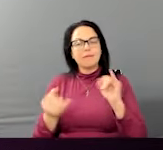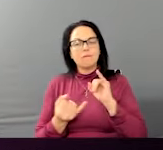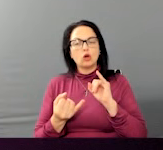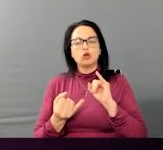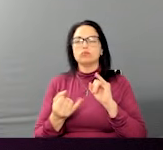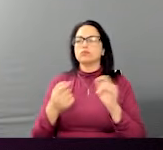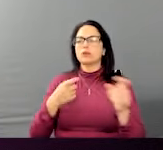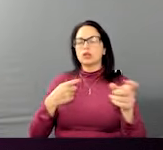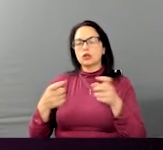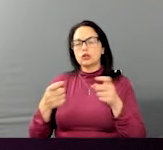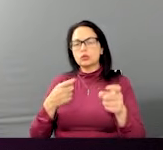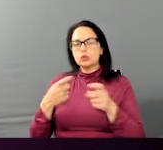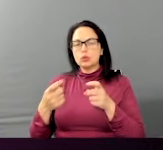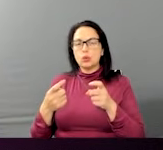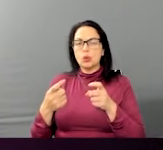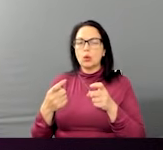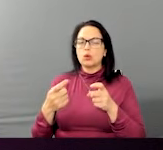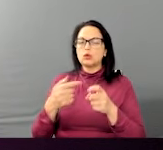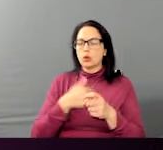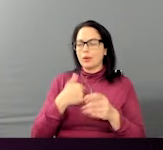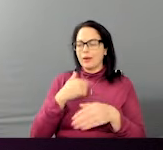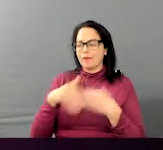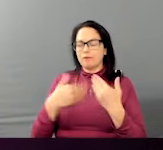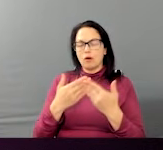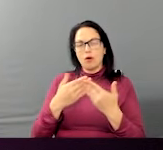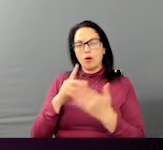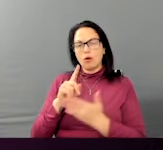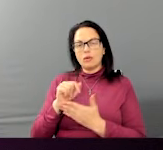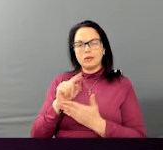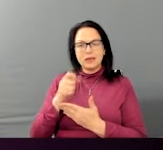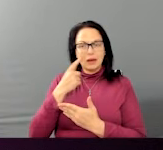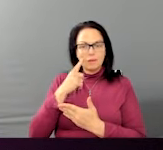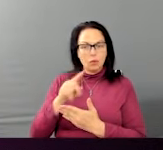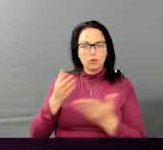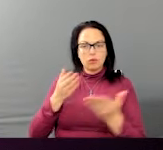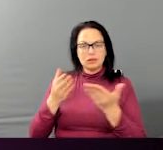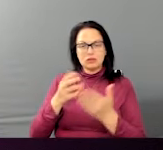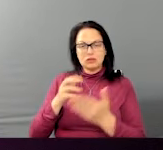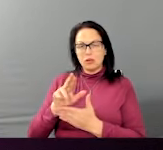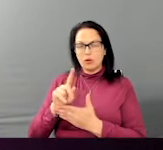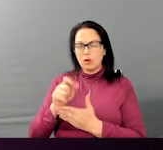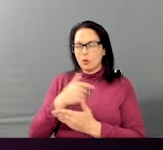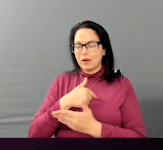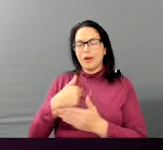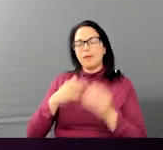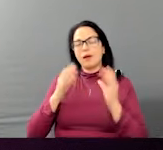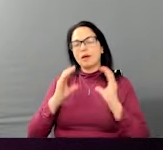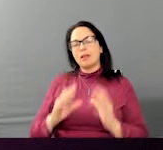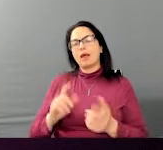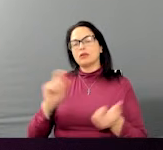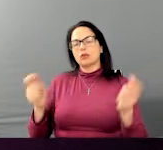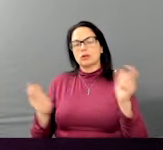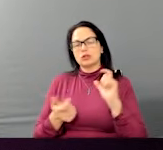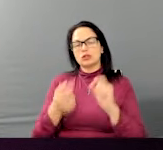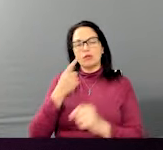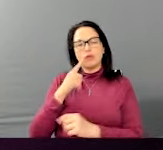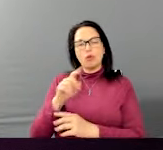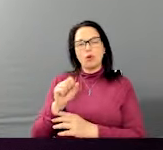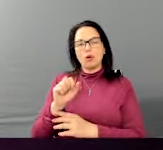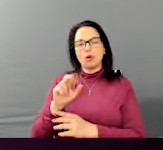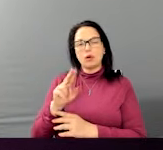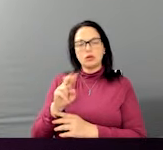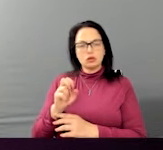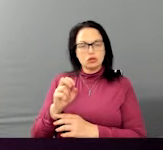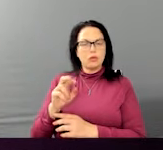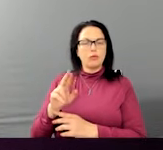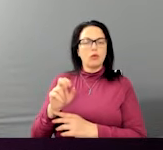we've got all the data and everything. This is for the server render. We do have client transitions and stuff, but for the server render, this is what gets